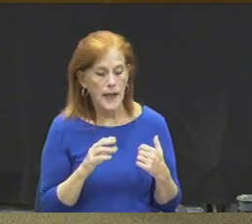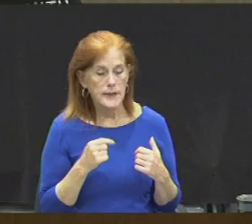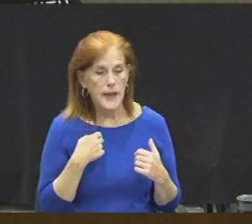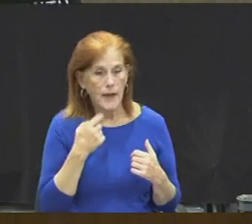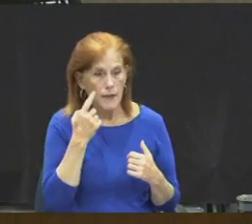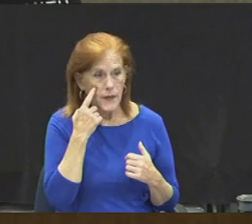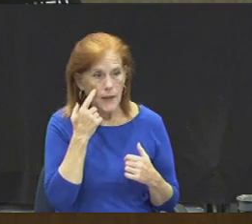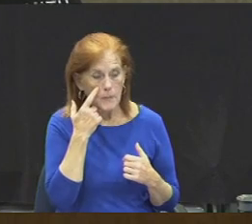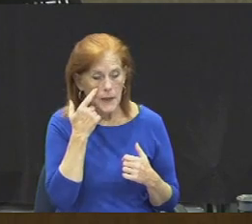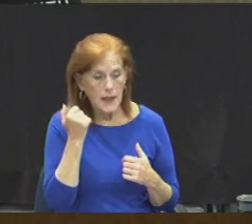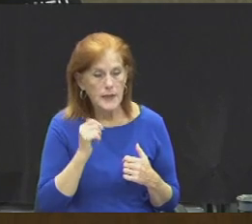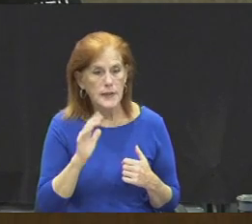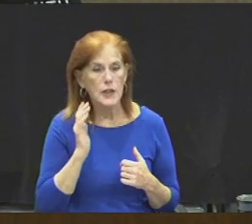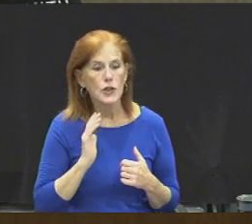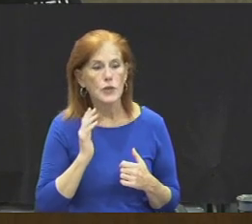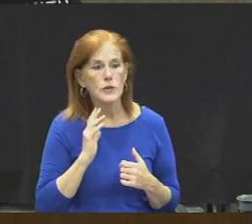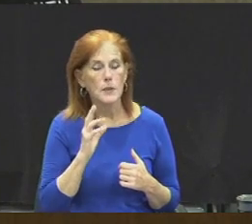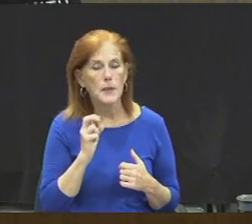Yeah.